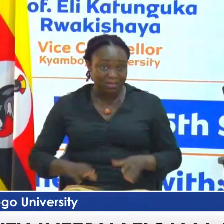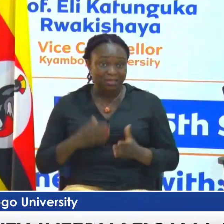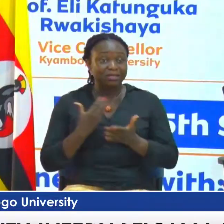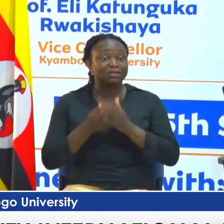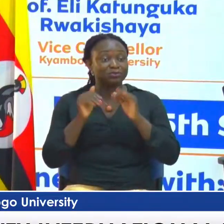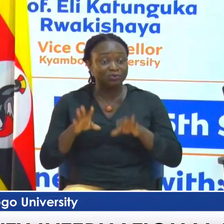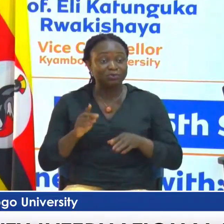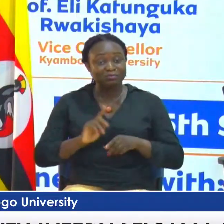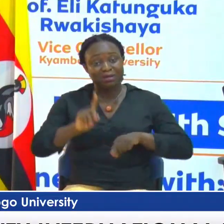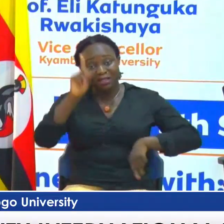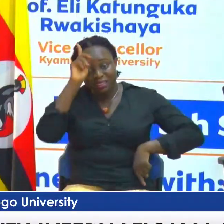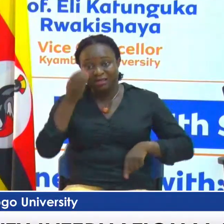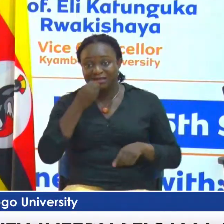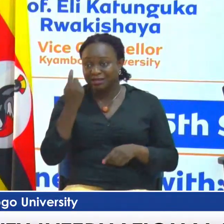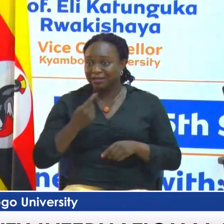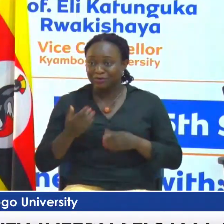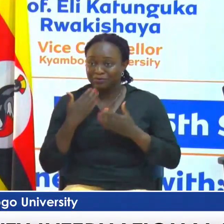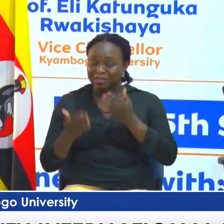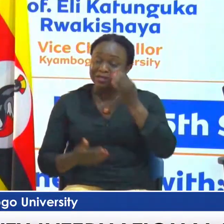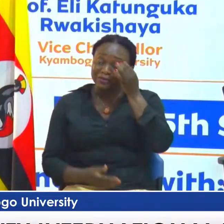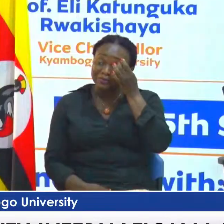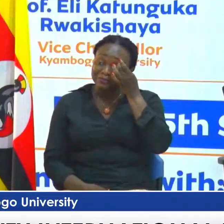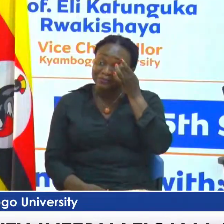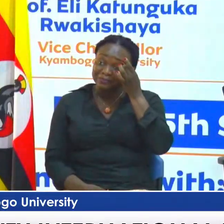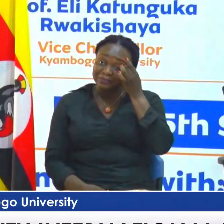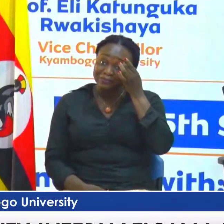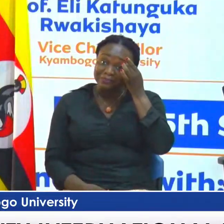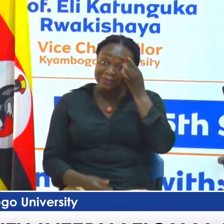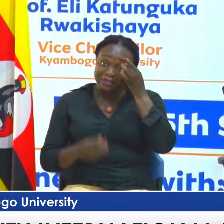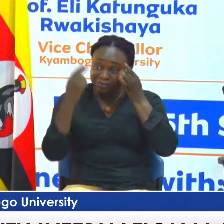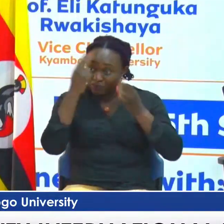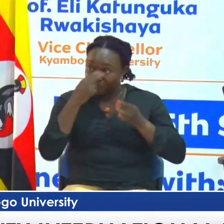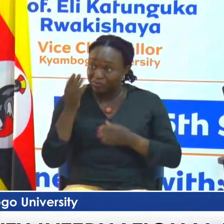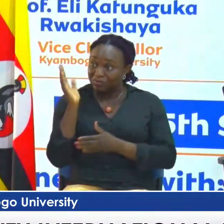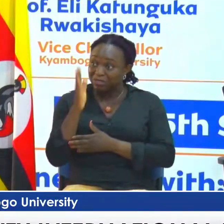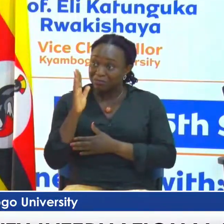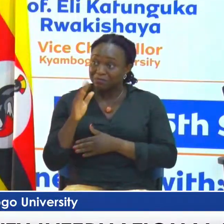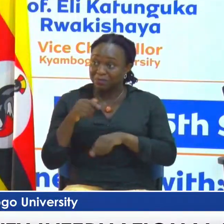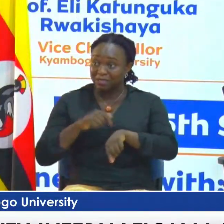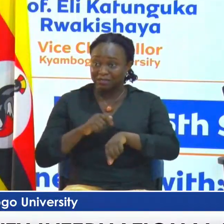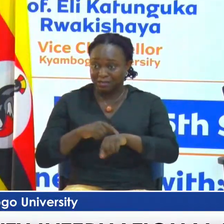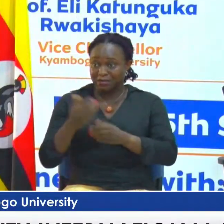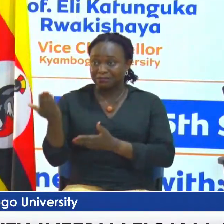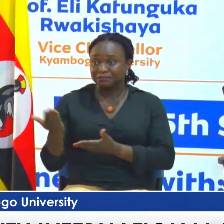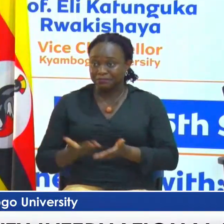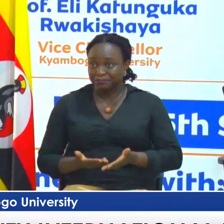No. Thank you. A student who has a presentation, your time starts now.